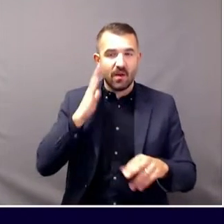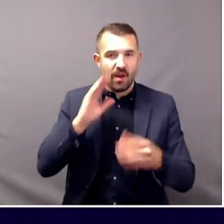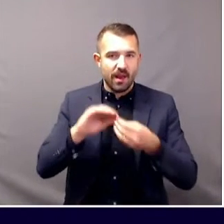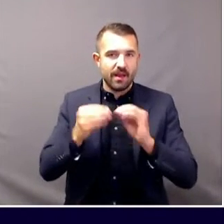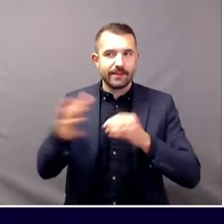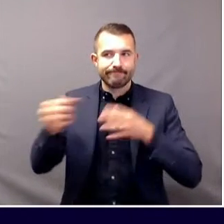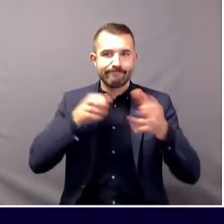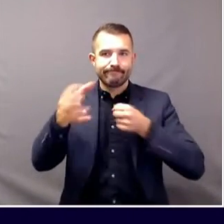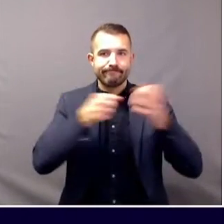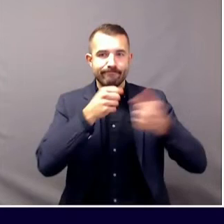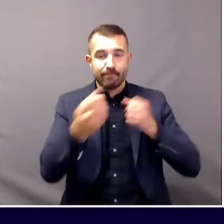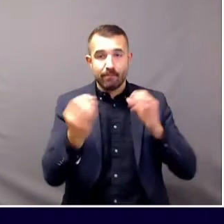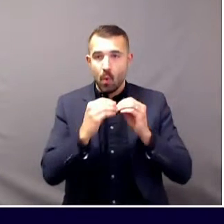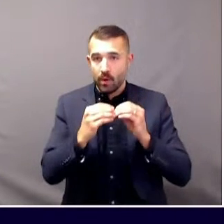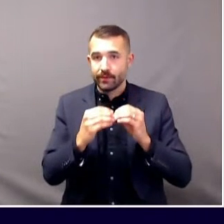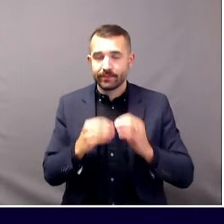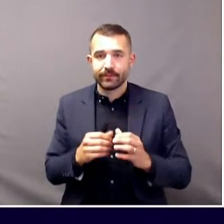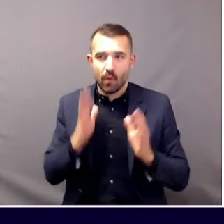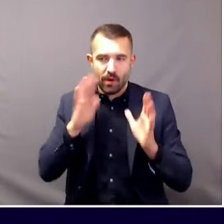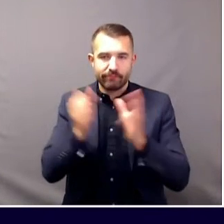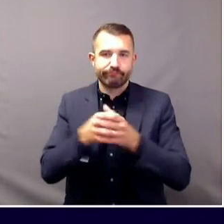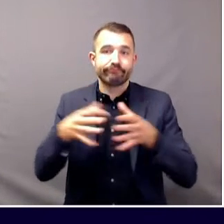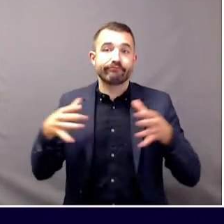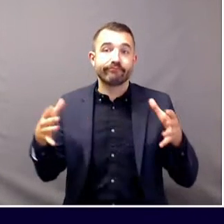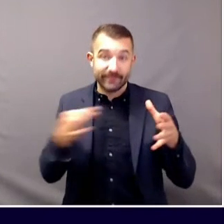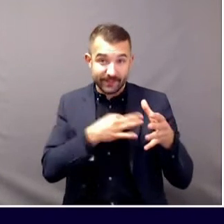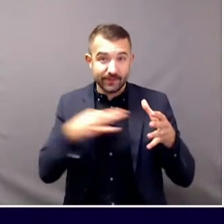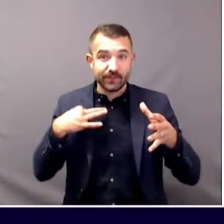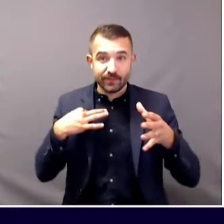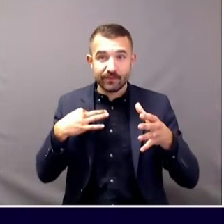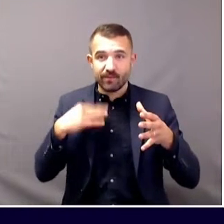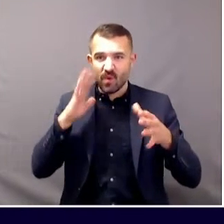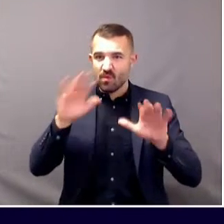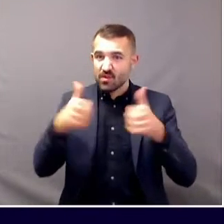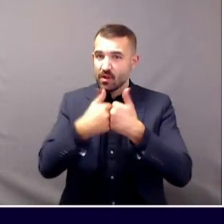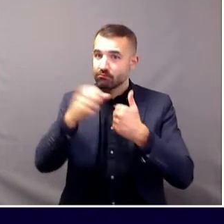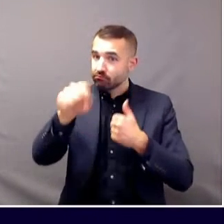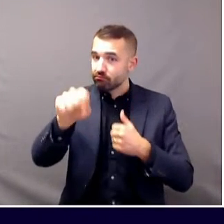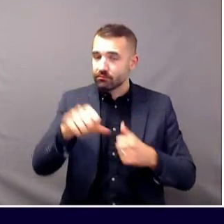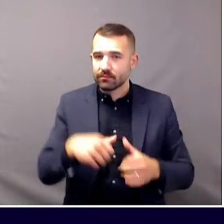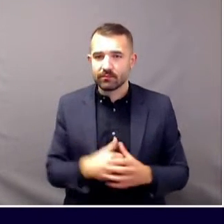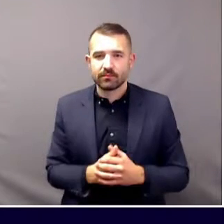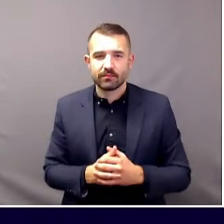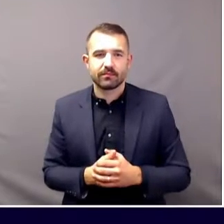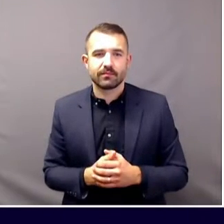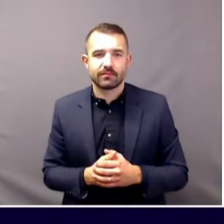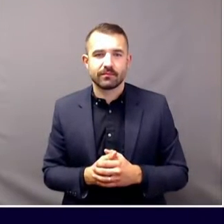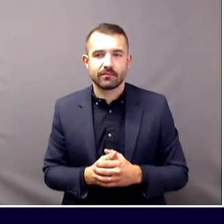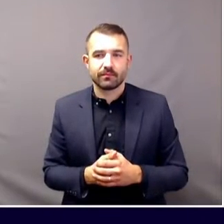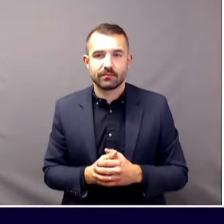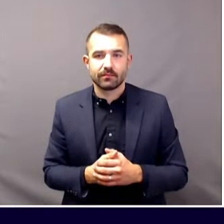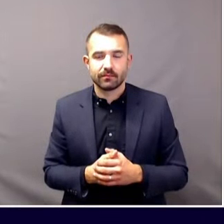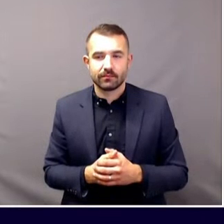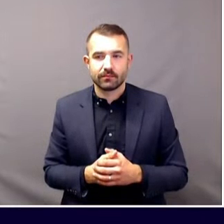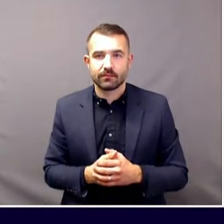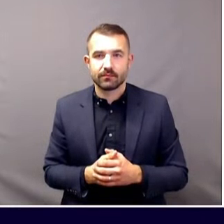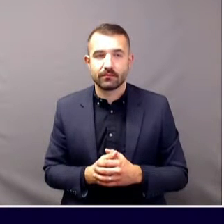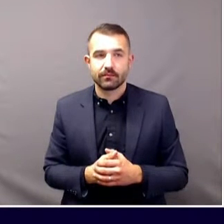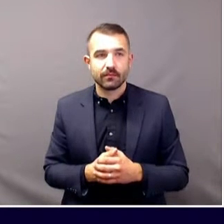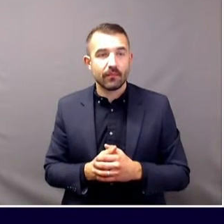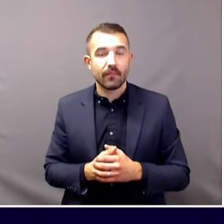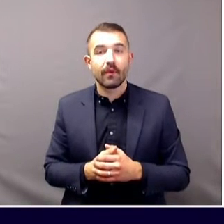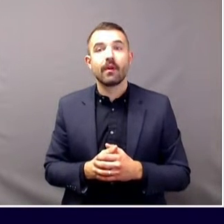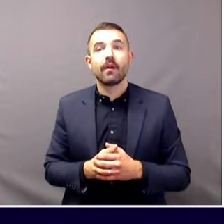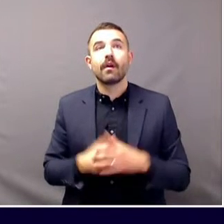those needs. It is a continuing challenge, though. There's no mistake about that. It continues to be a